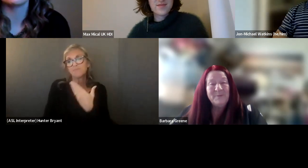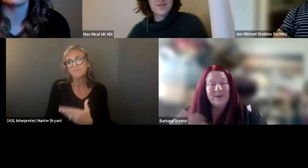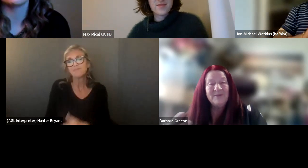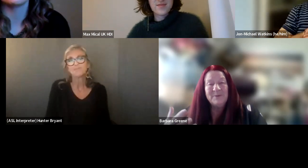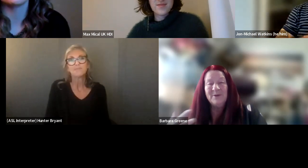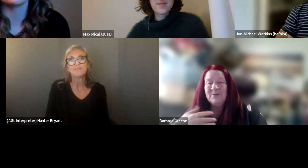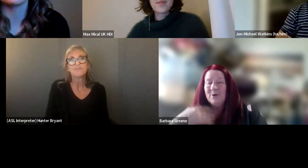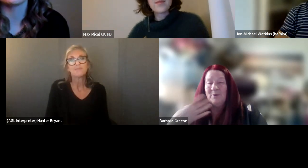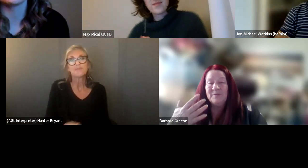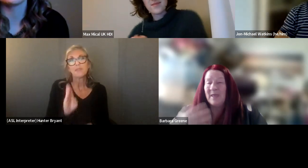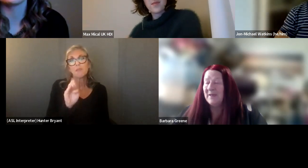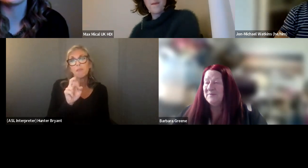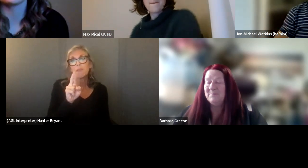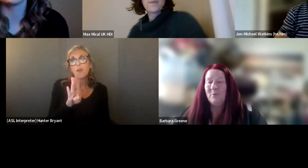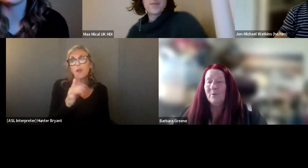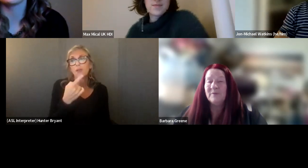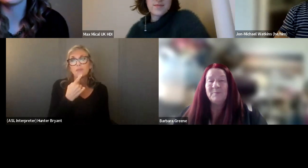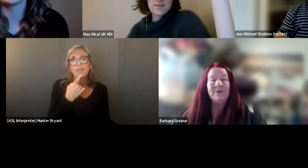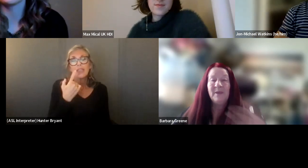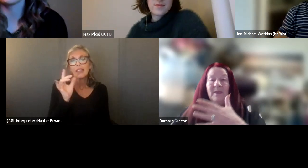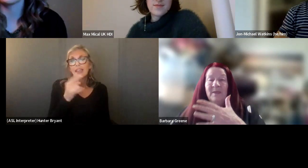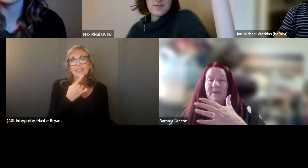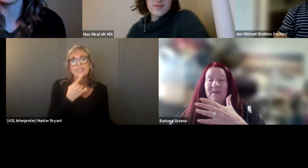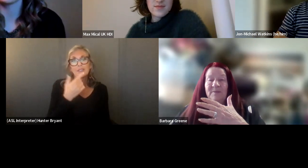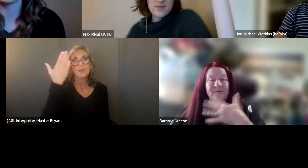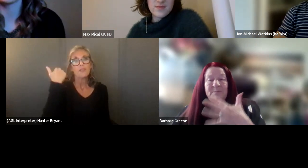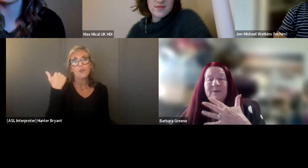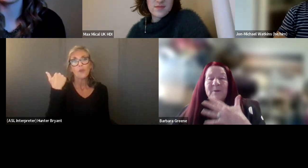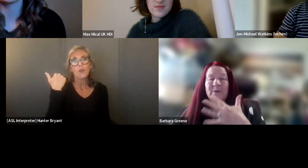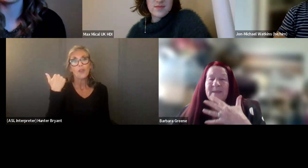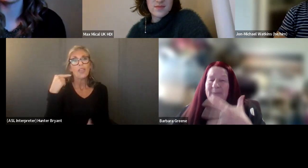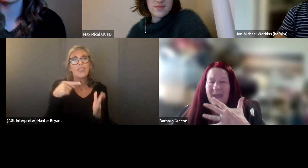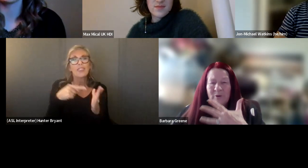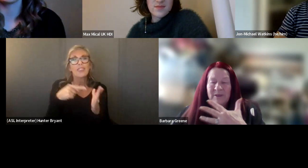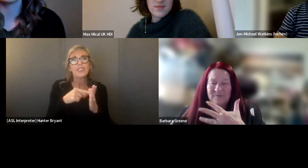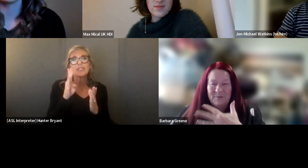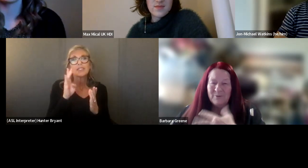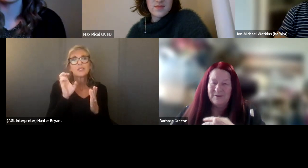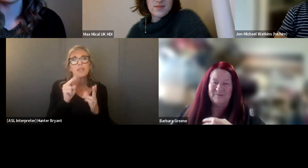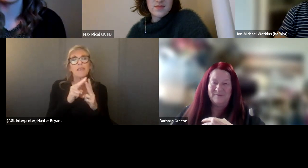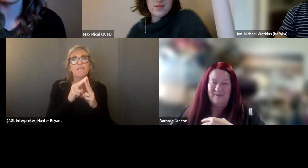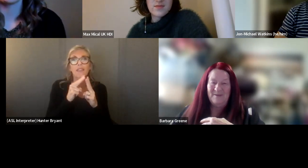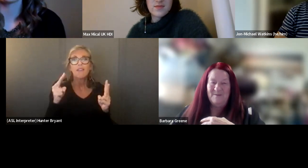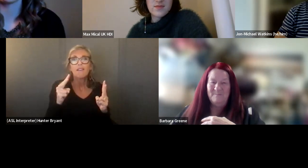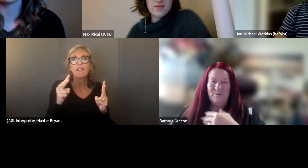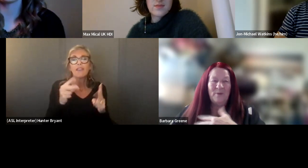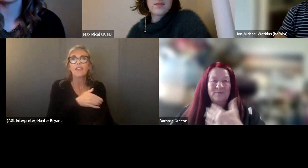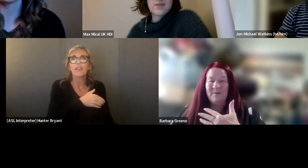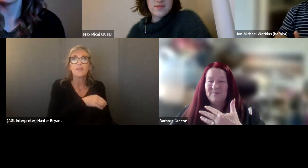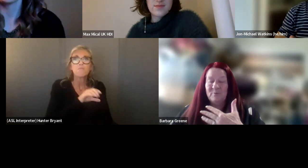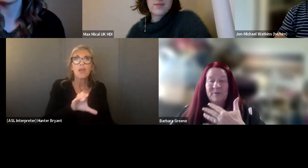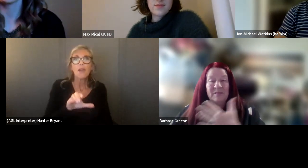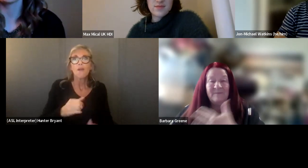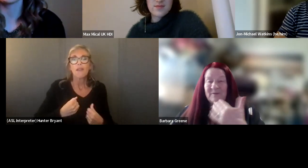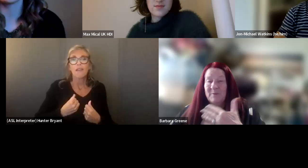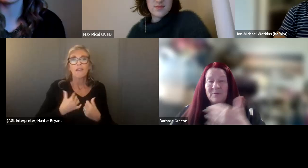And it's been a, you know, it's like I said before, this has been a very empowering experience for those of